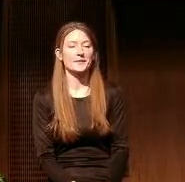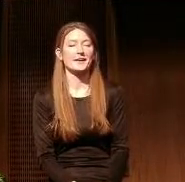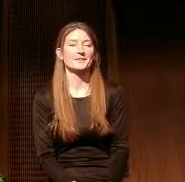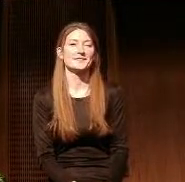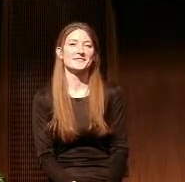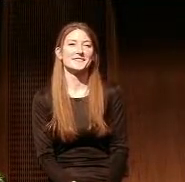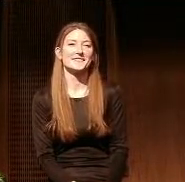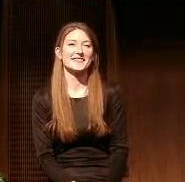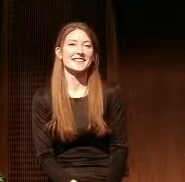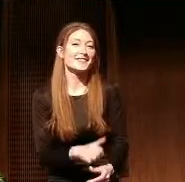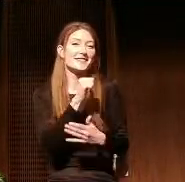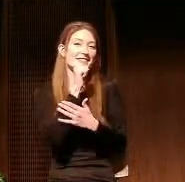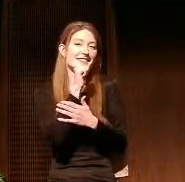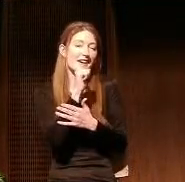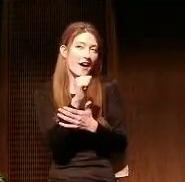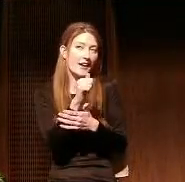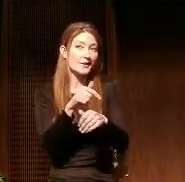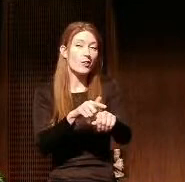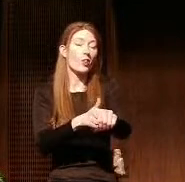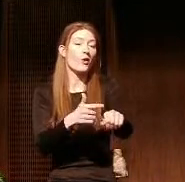And it wasn't long